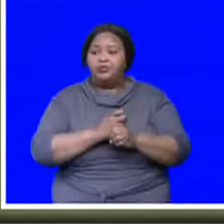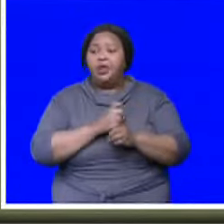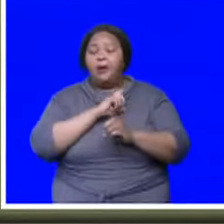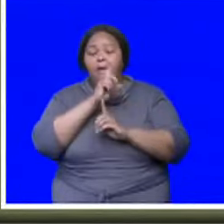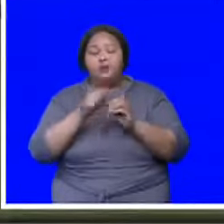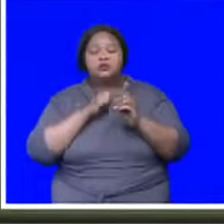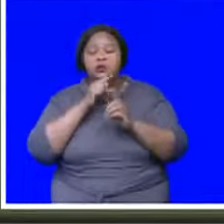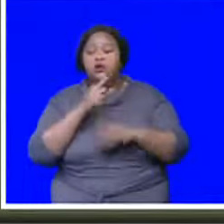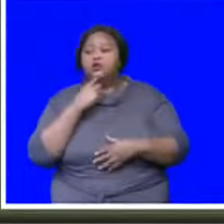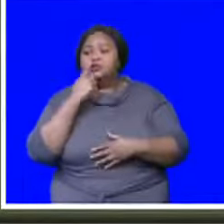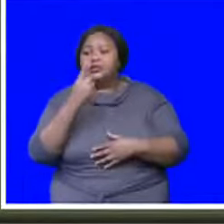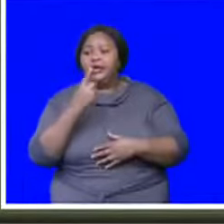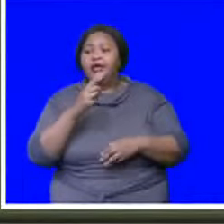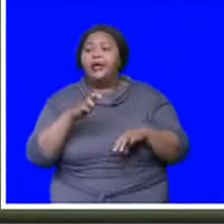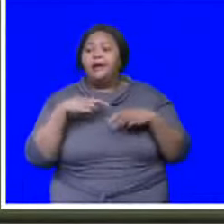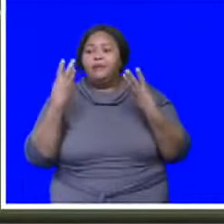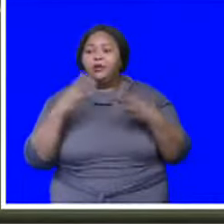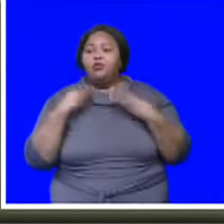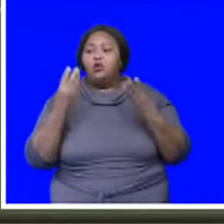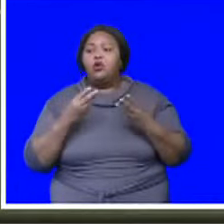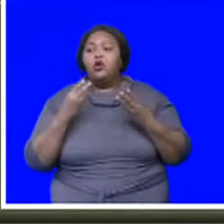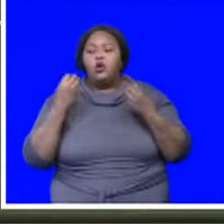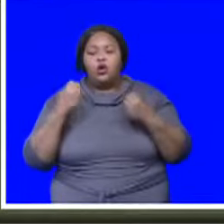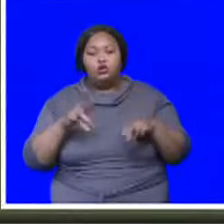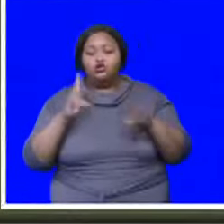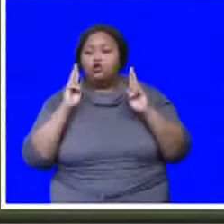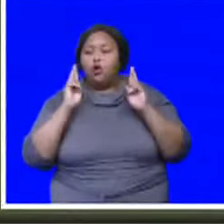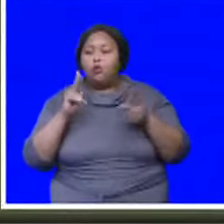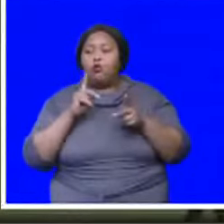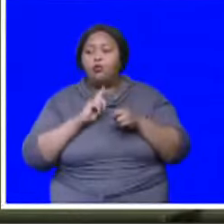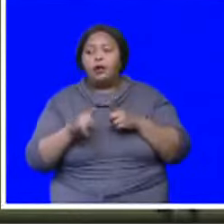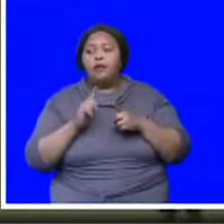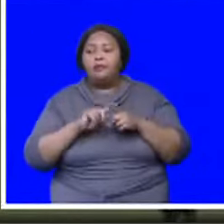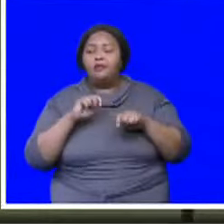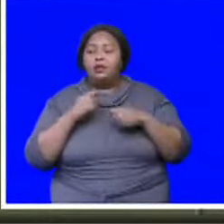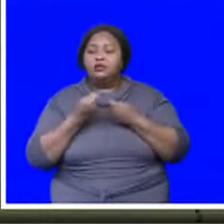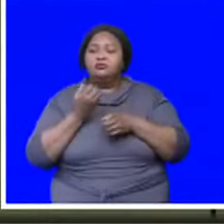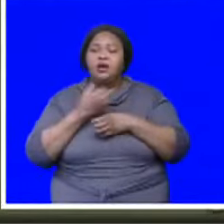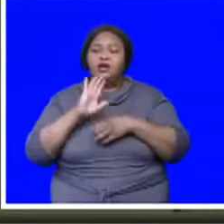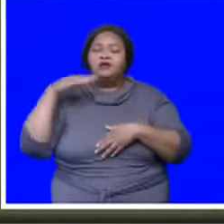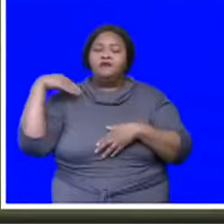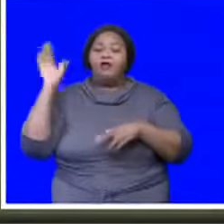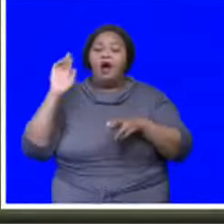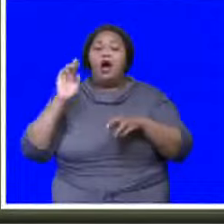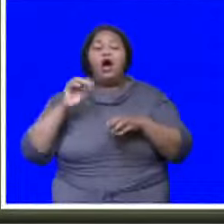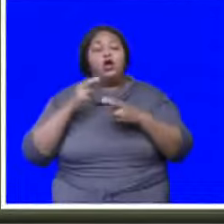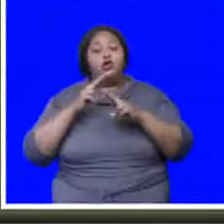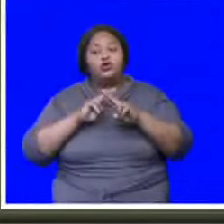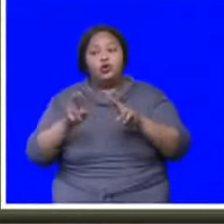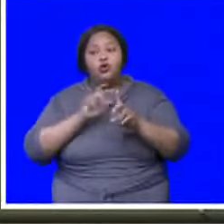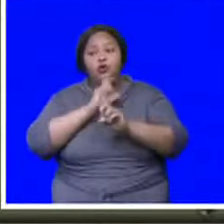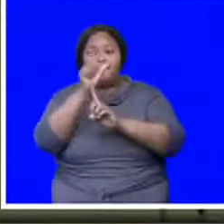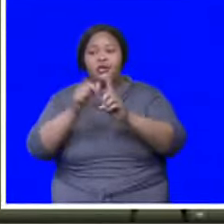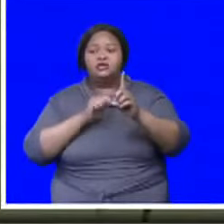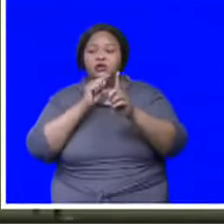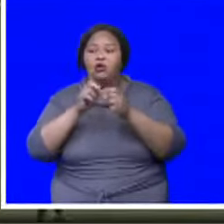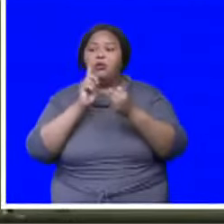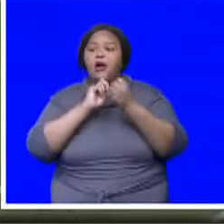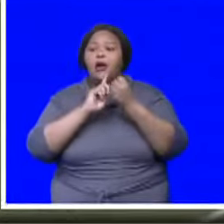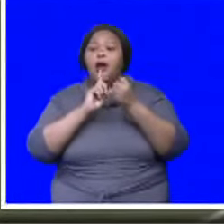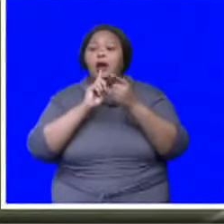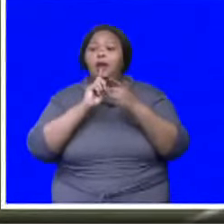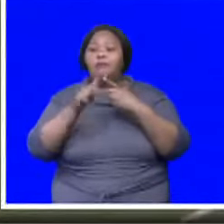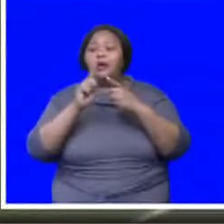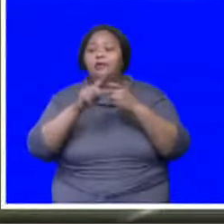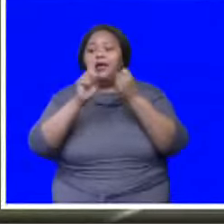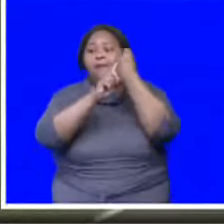hope of playing outside the country just because they do not have agents. Mathenjwa, who last played for Denver Sundowns, is currently playing in Nepal, and he